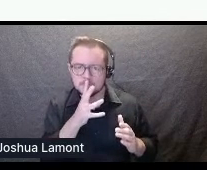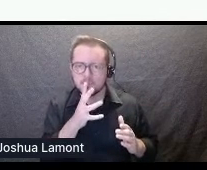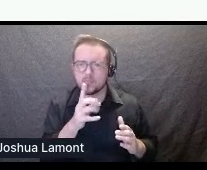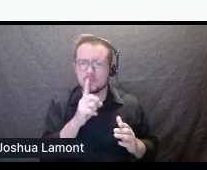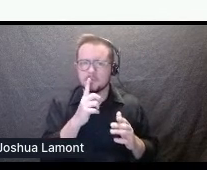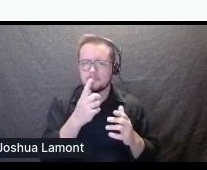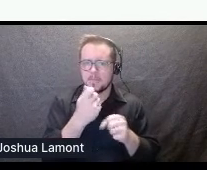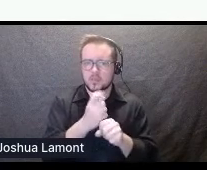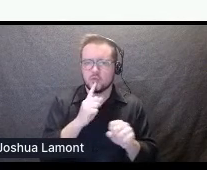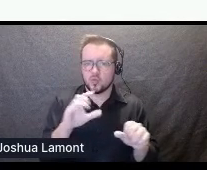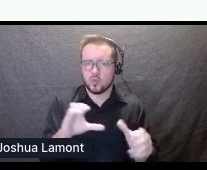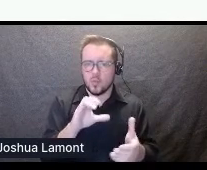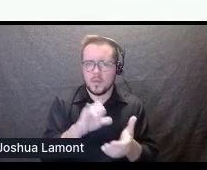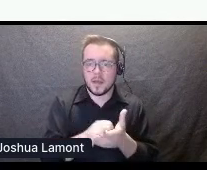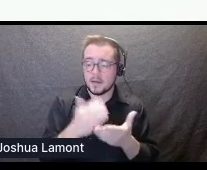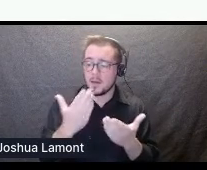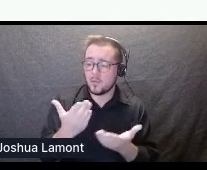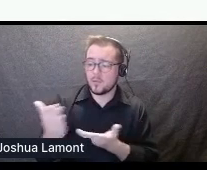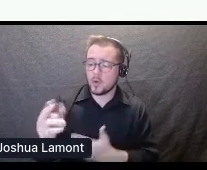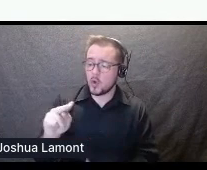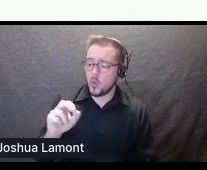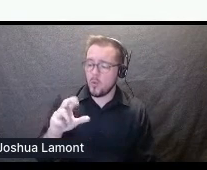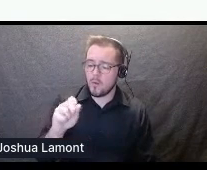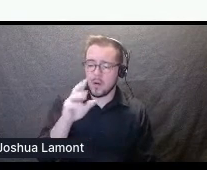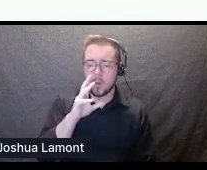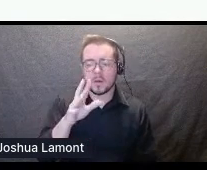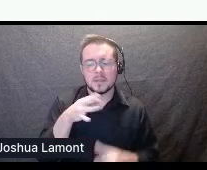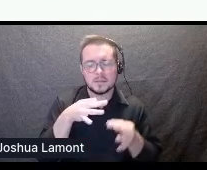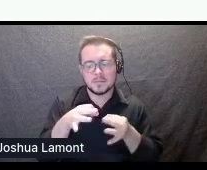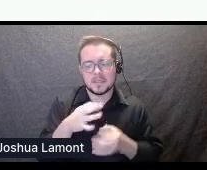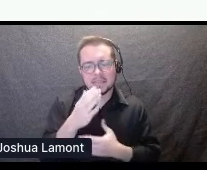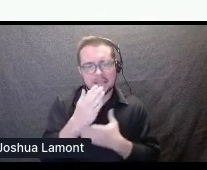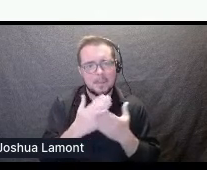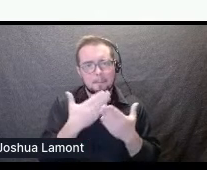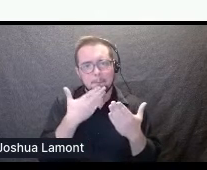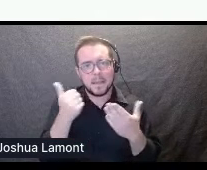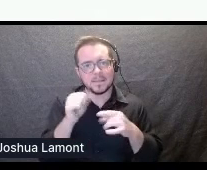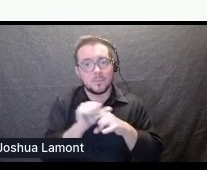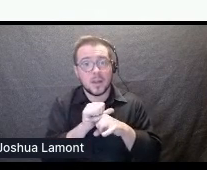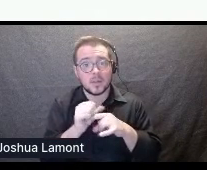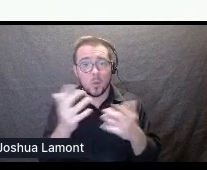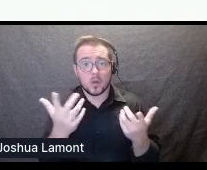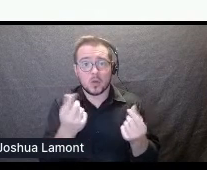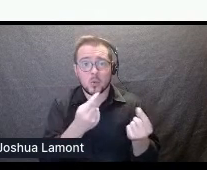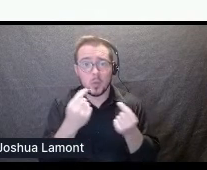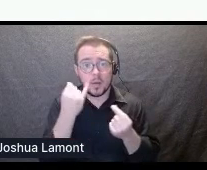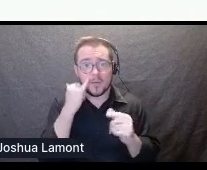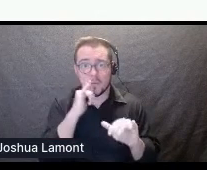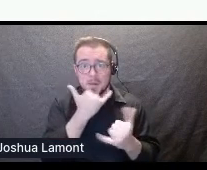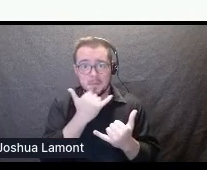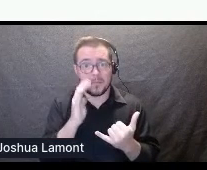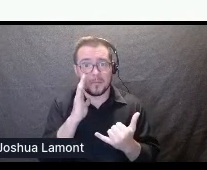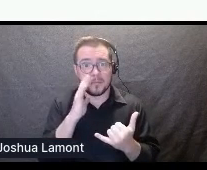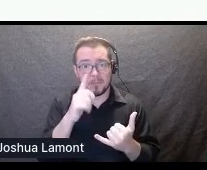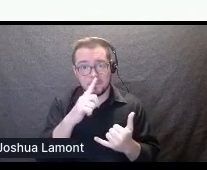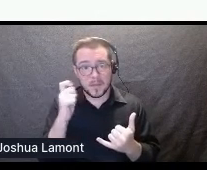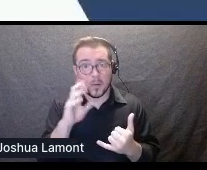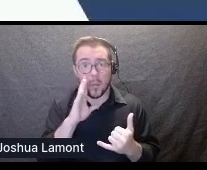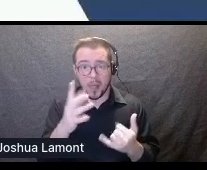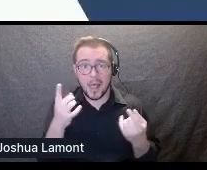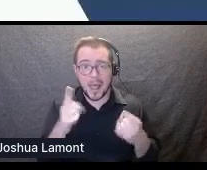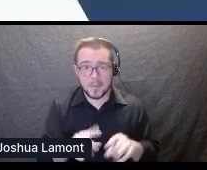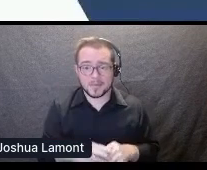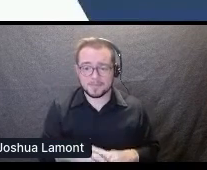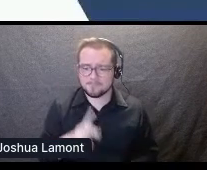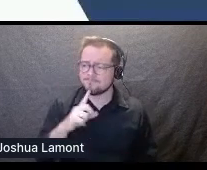Nora, who will walk through some best practices and what to do when you mess up, because it's going to happen. Great. Thank you so much, Raquel.